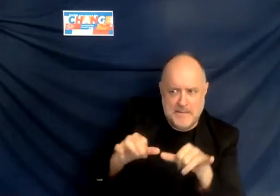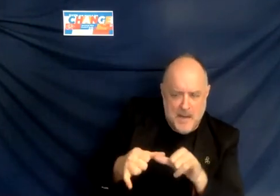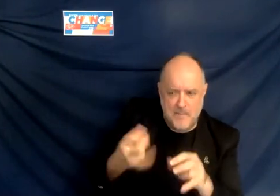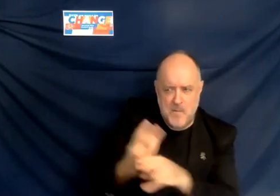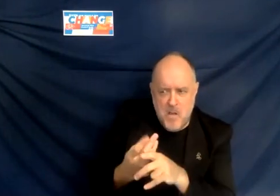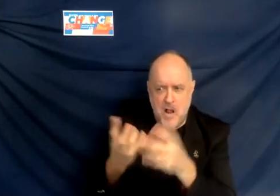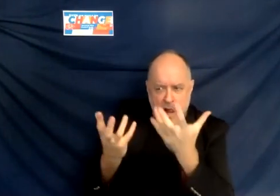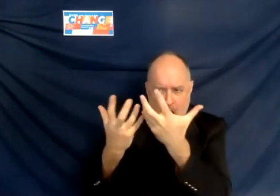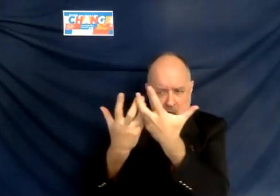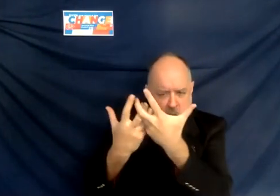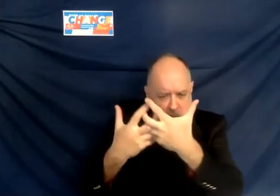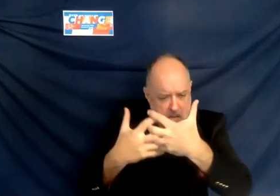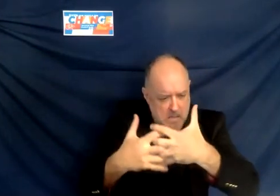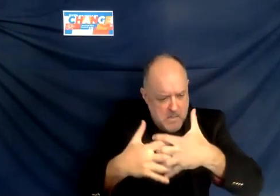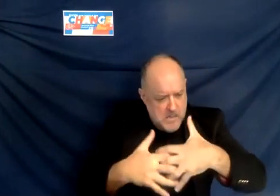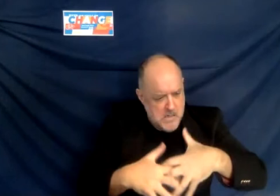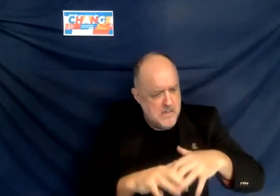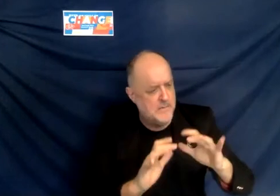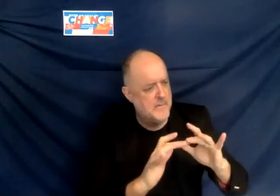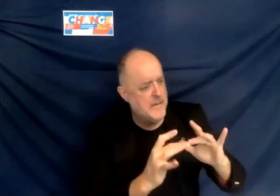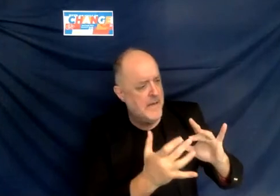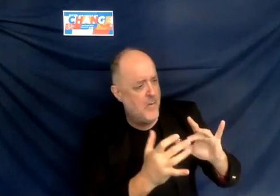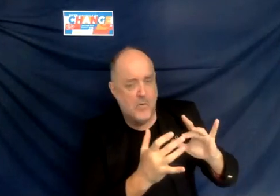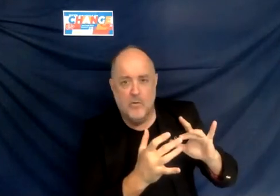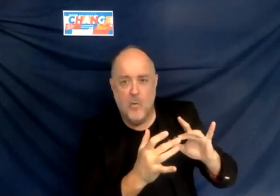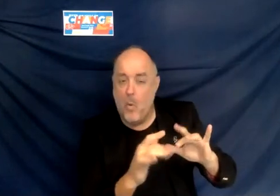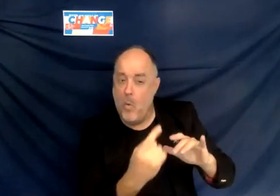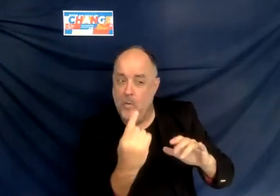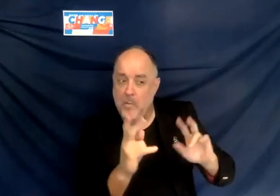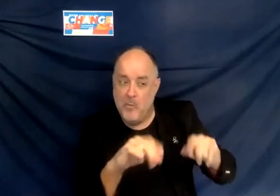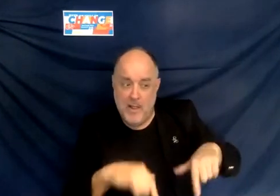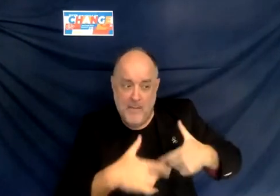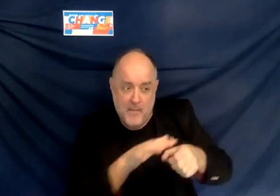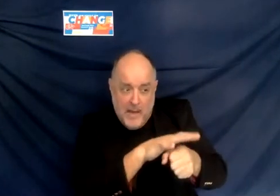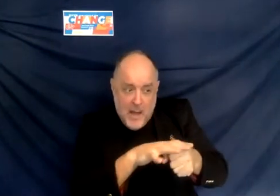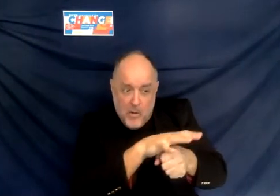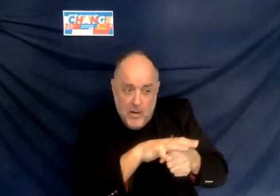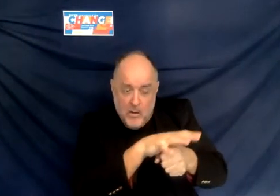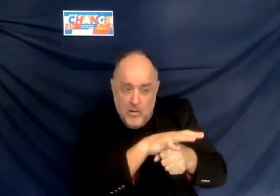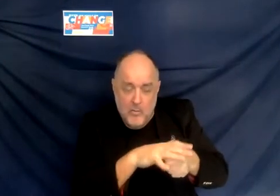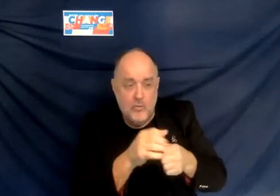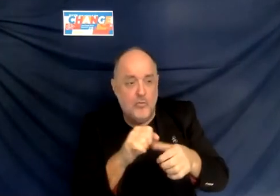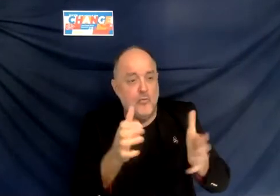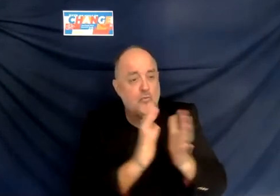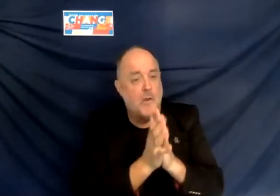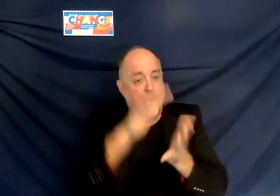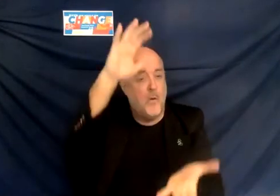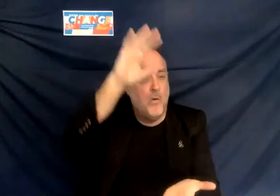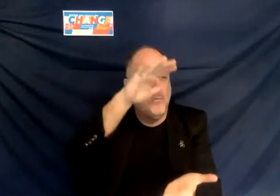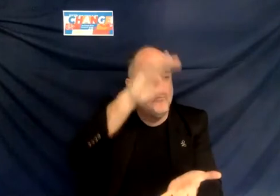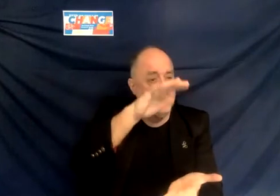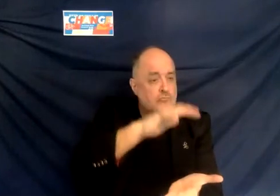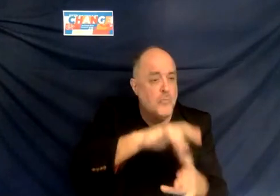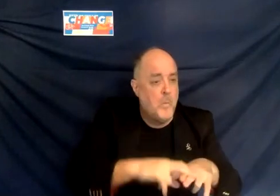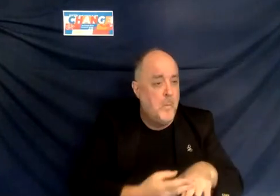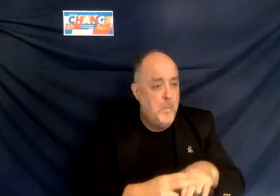make sense. So whether it becomes just a neighborhood access street with traffic calming, whether it is going to become a more